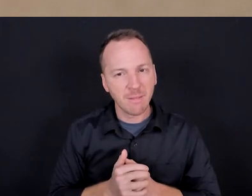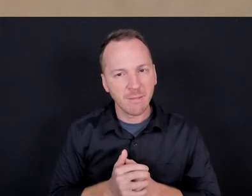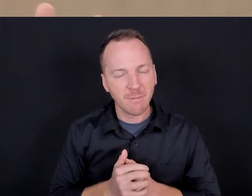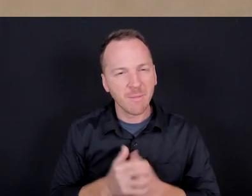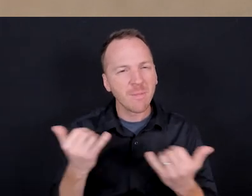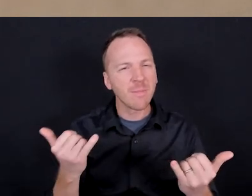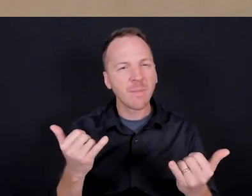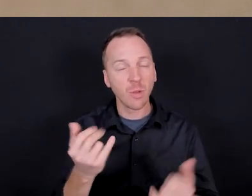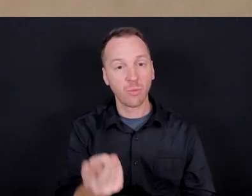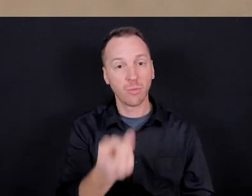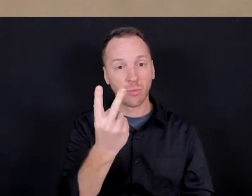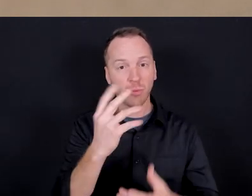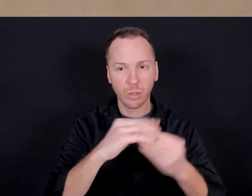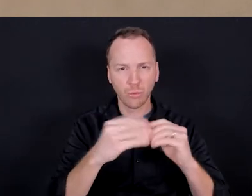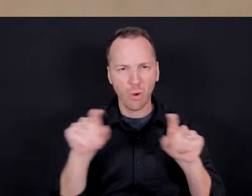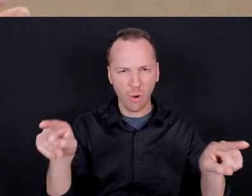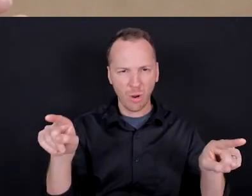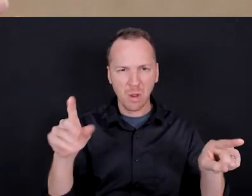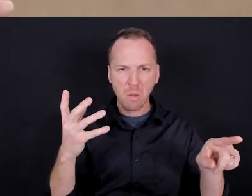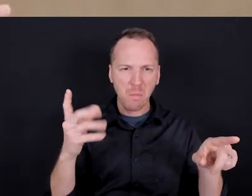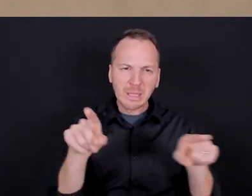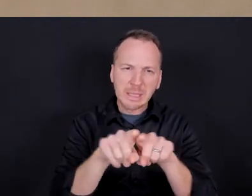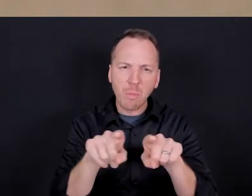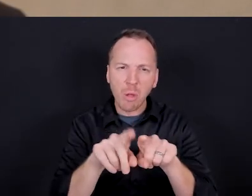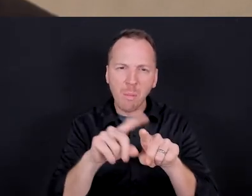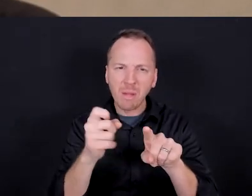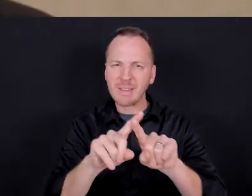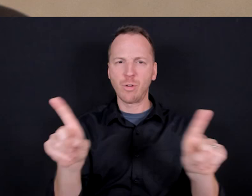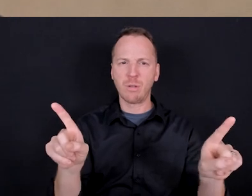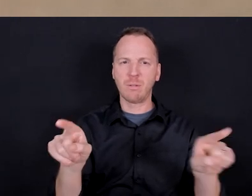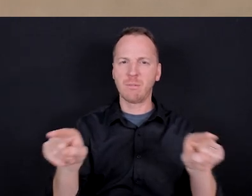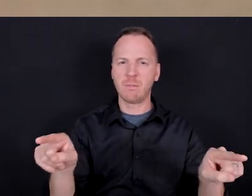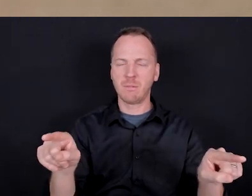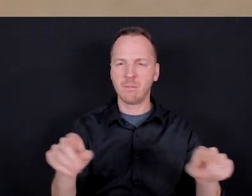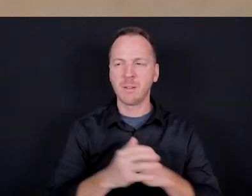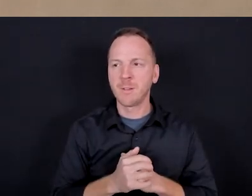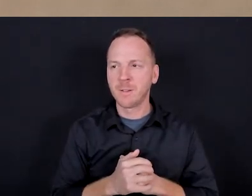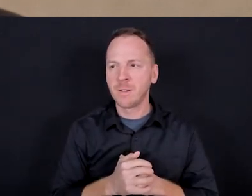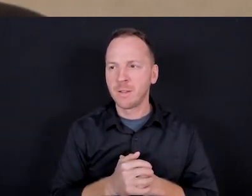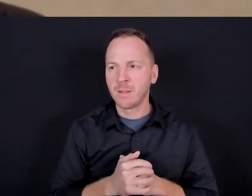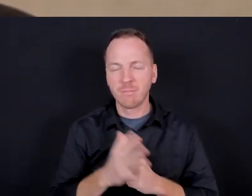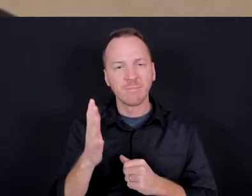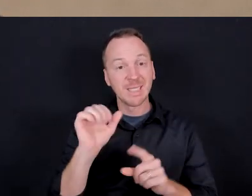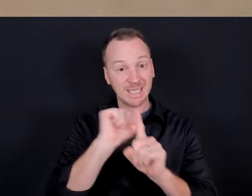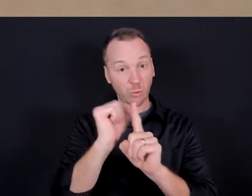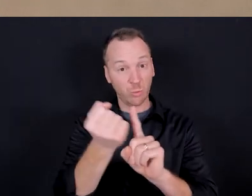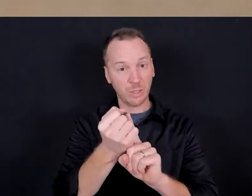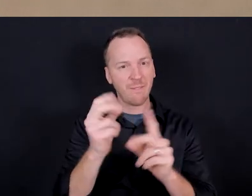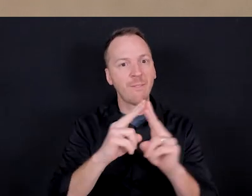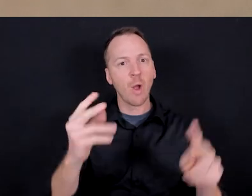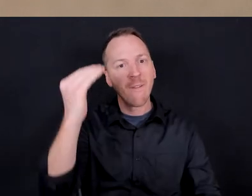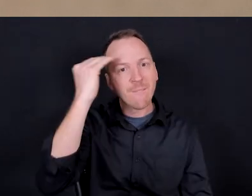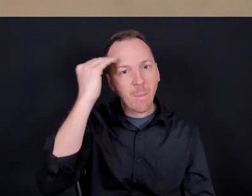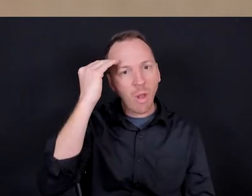Now, even though these two stories are somewhat similar, they're a little bit different. This scenario would have been very familiar